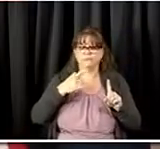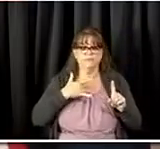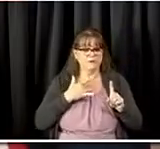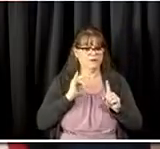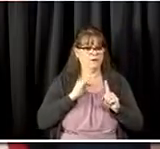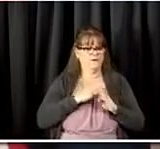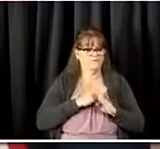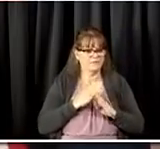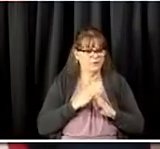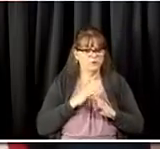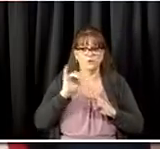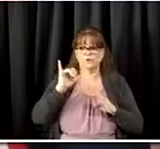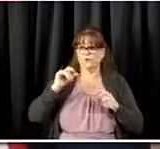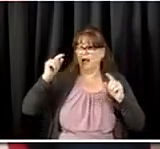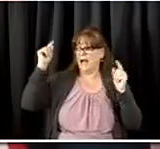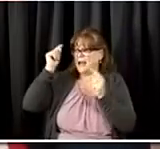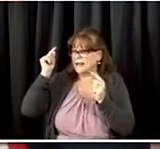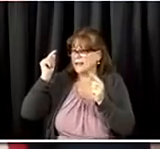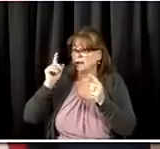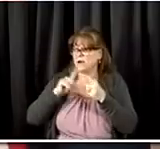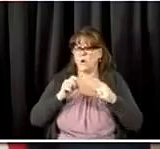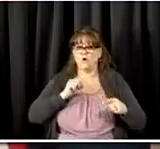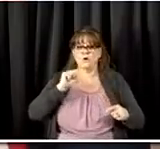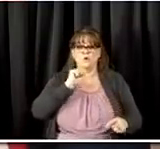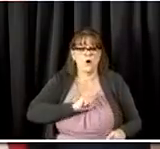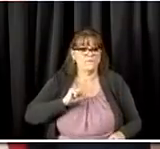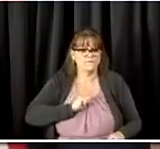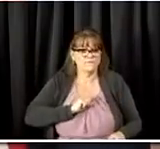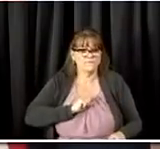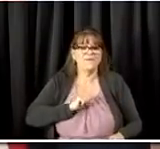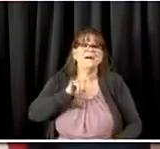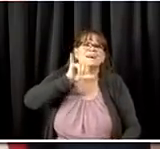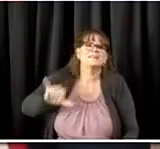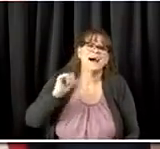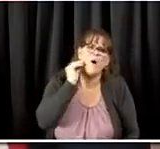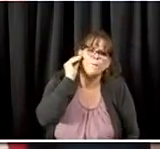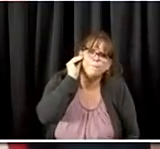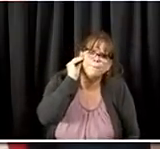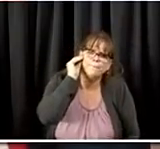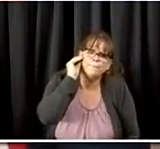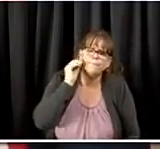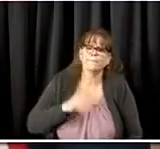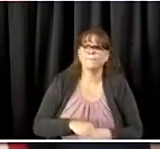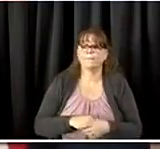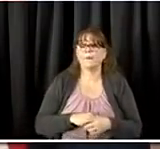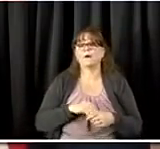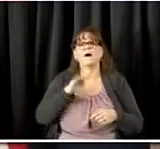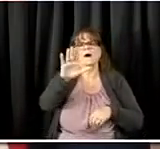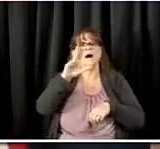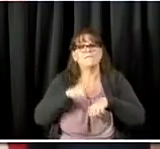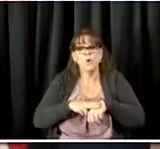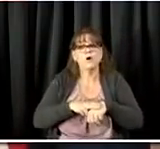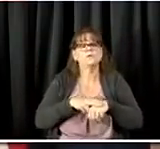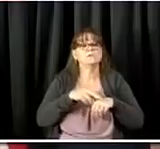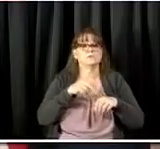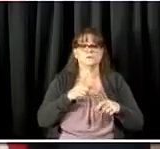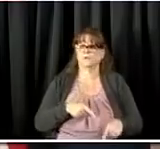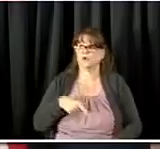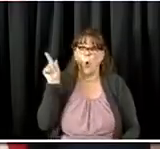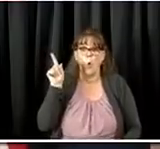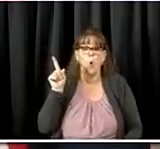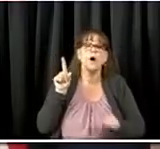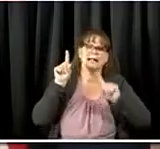they should not be there. Given the level of infection, they should of course get tested, but there's a very high chance that symptoms